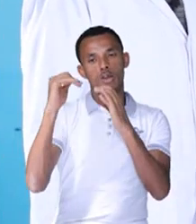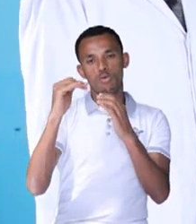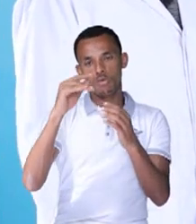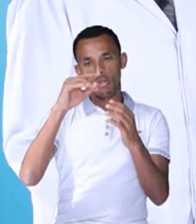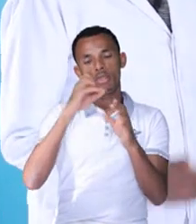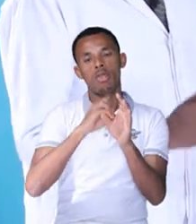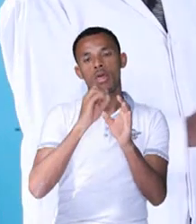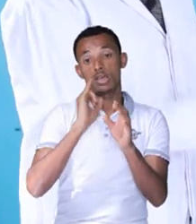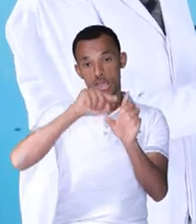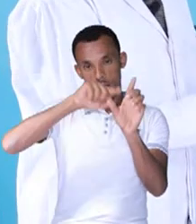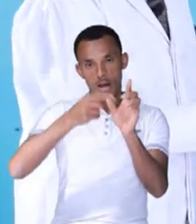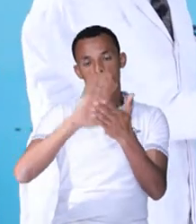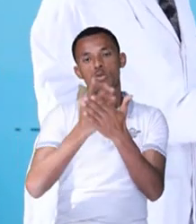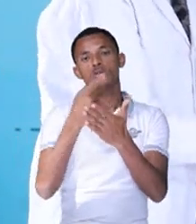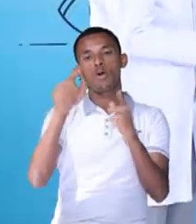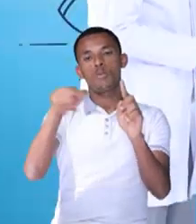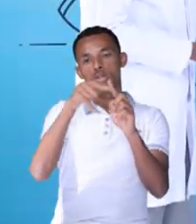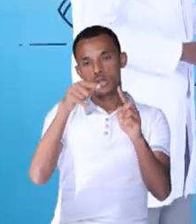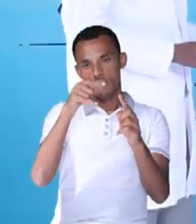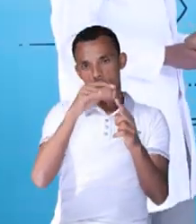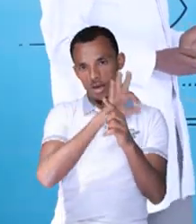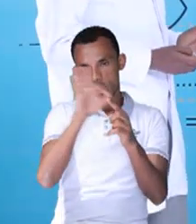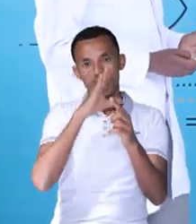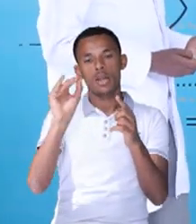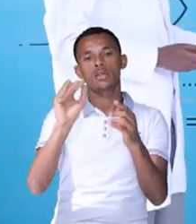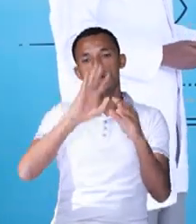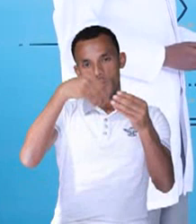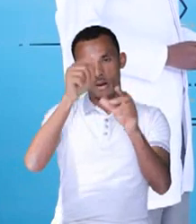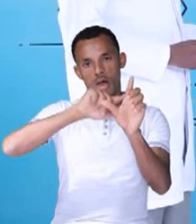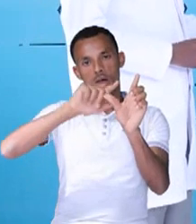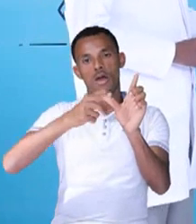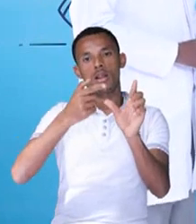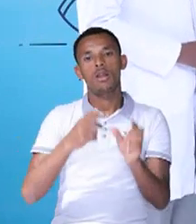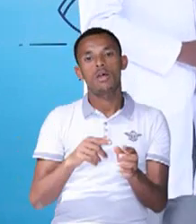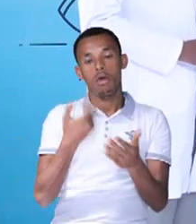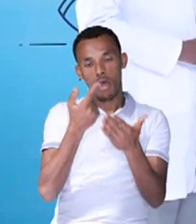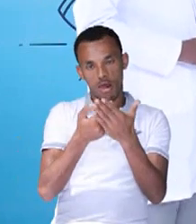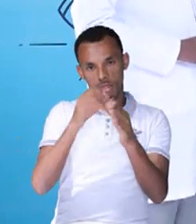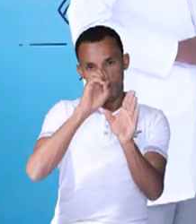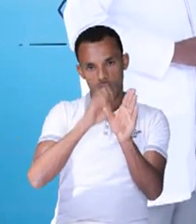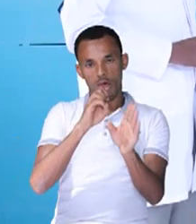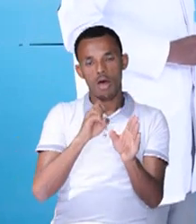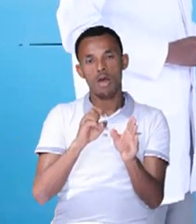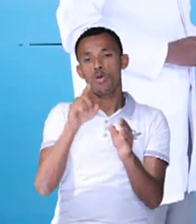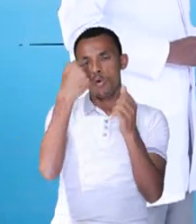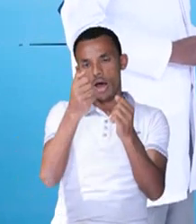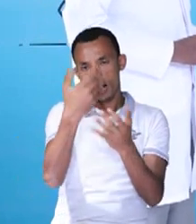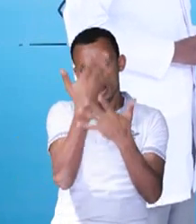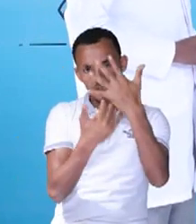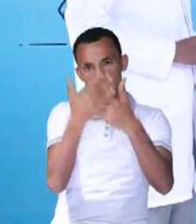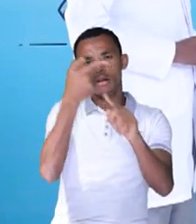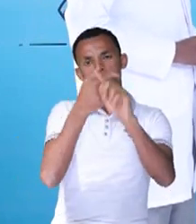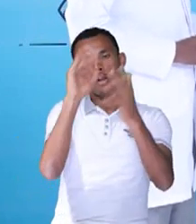theta it is the angle between the positive real axis and the given angle it will be in. Here theta, it can be discussed